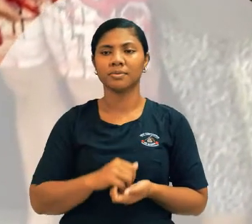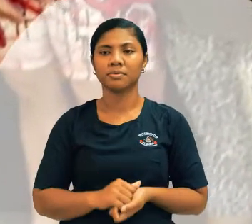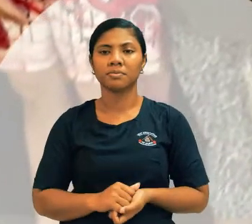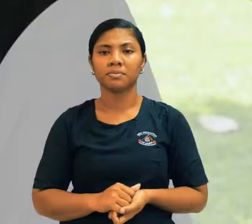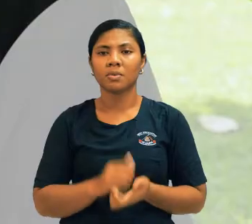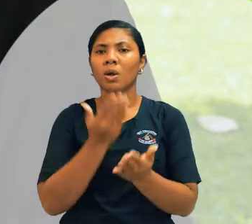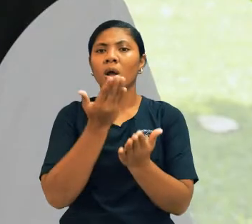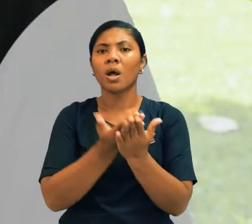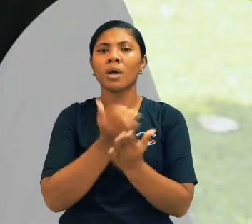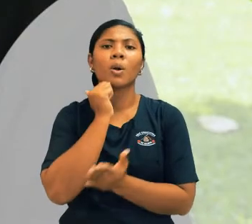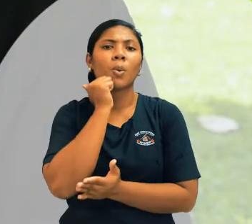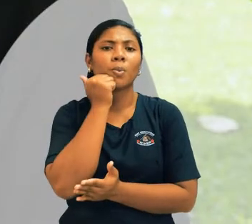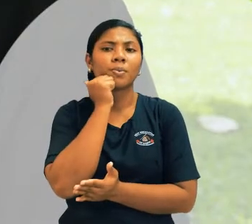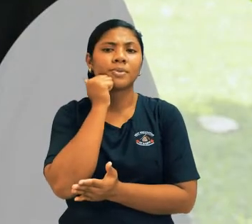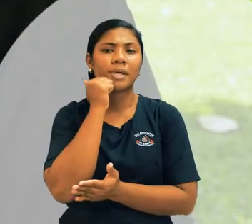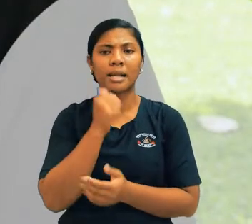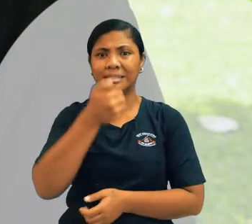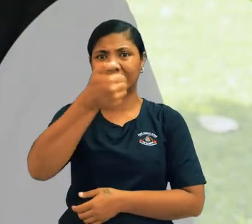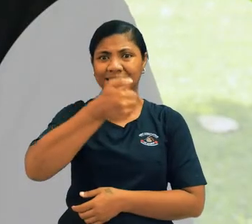matanga luenga ala manuia malepa.